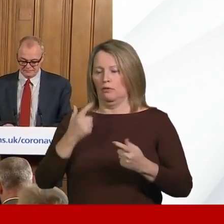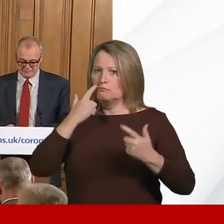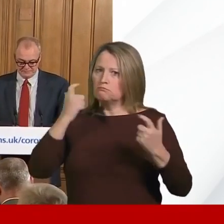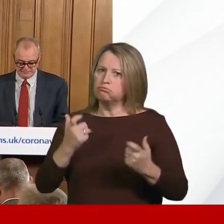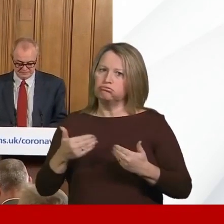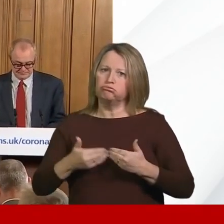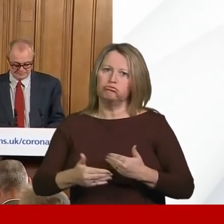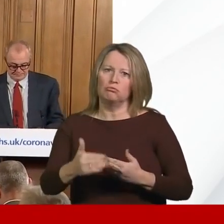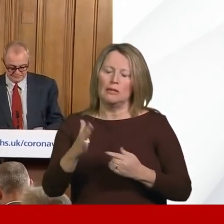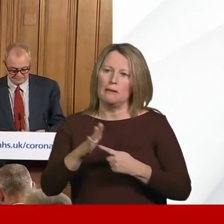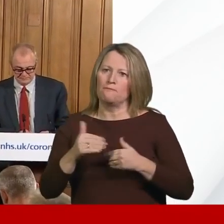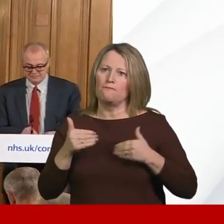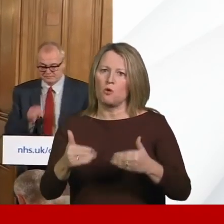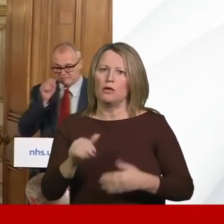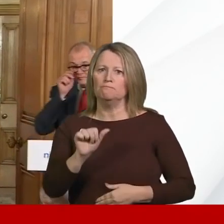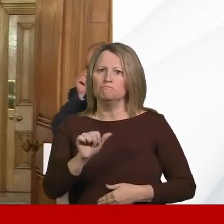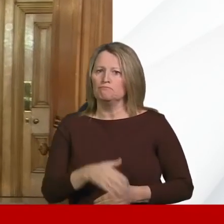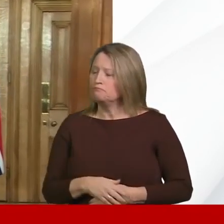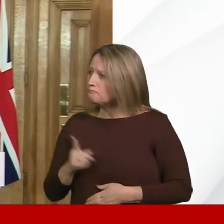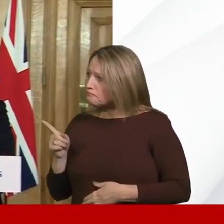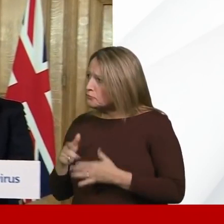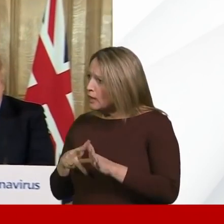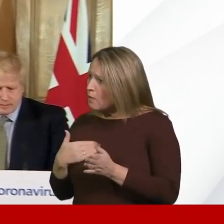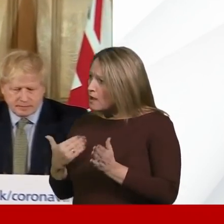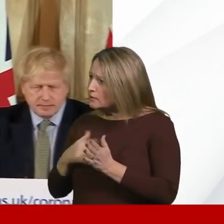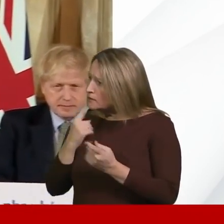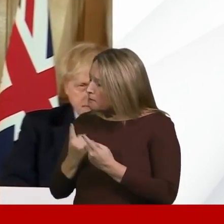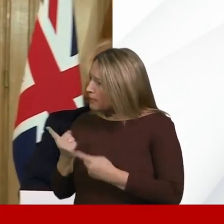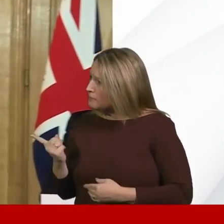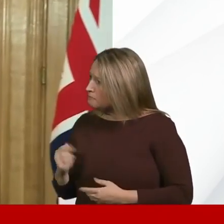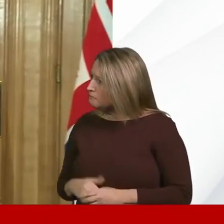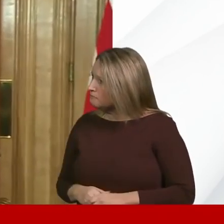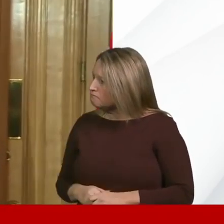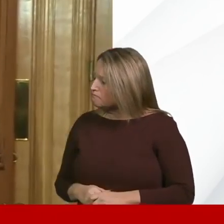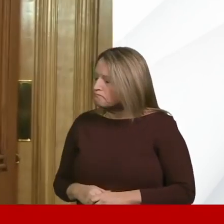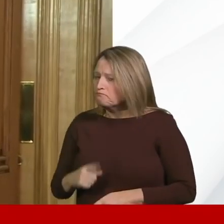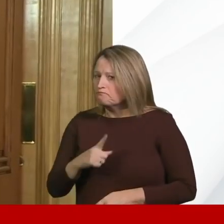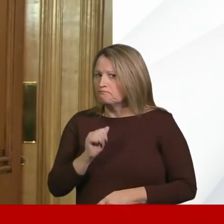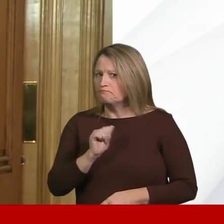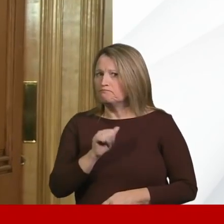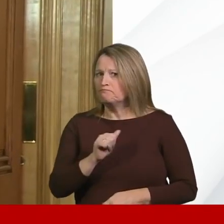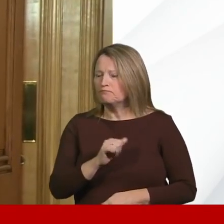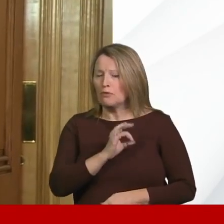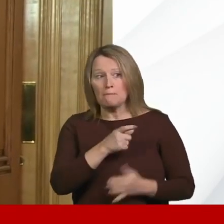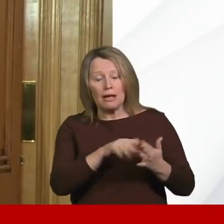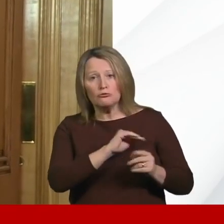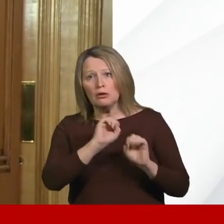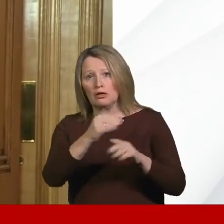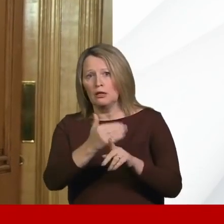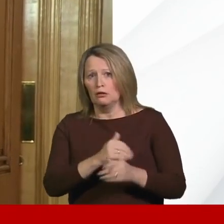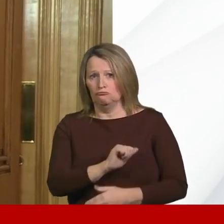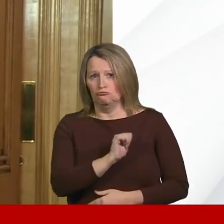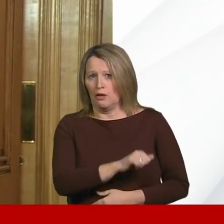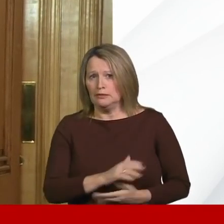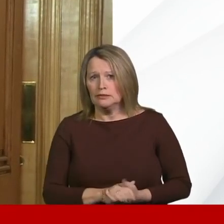has said, it is actually not just our health workforce, it's our care workforce as well. And the other measures that we've introduced, particularly to